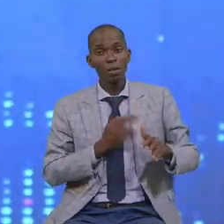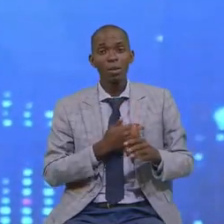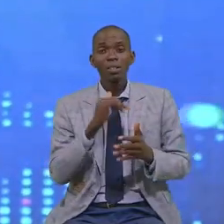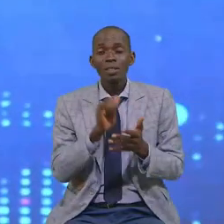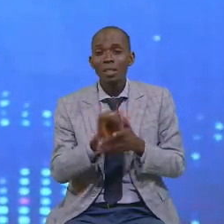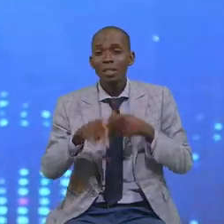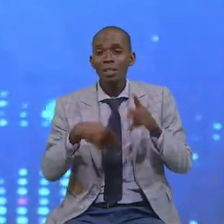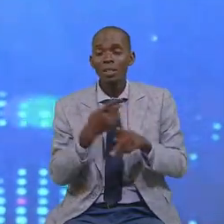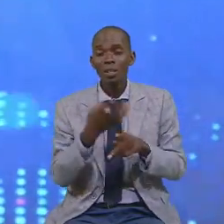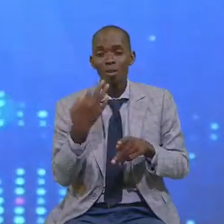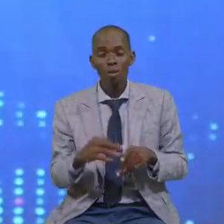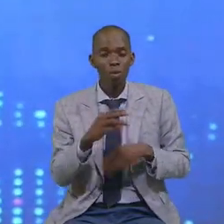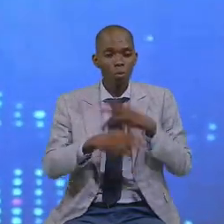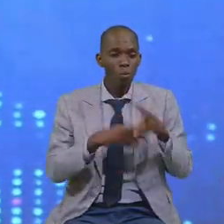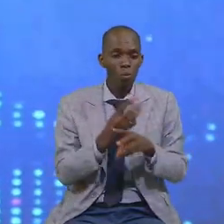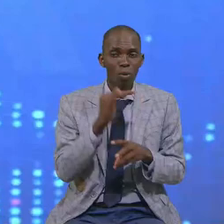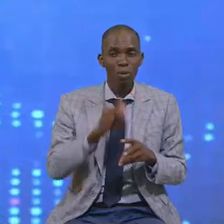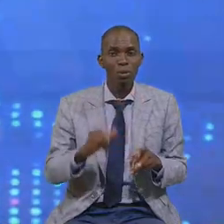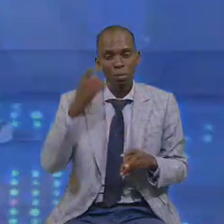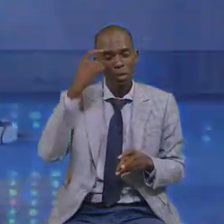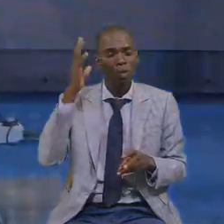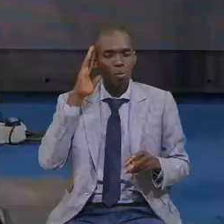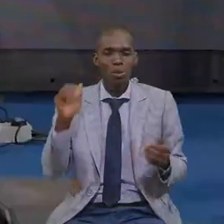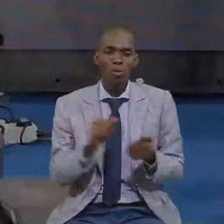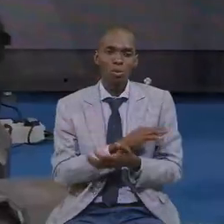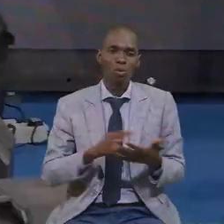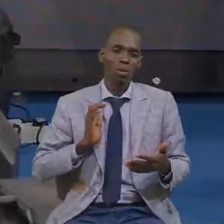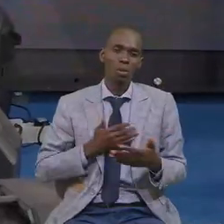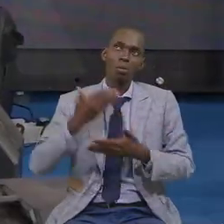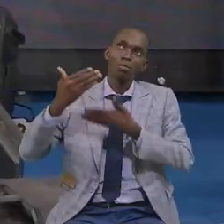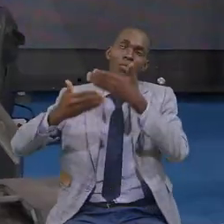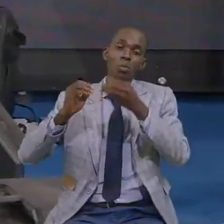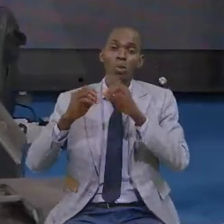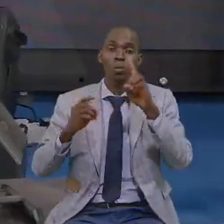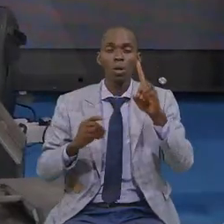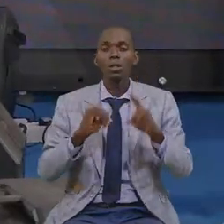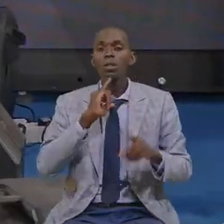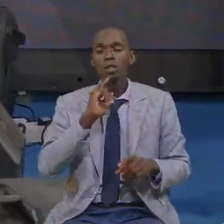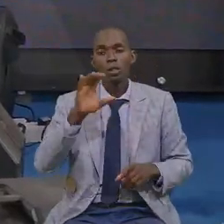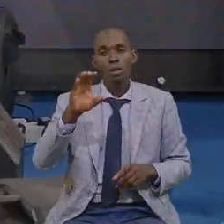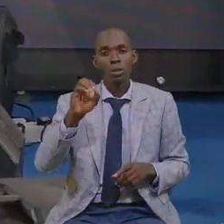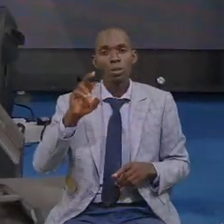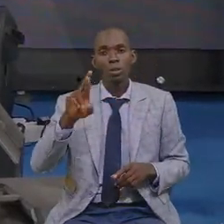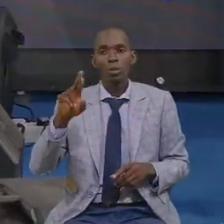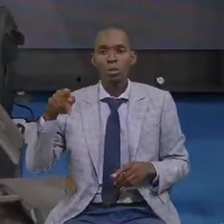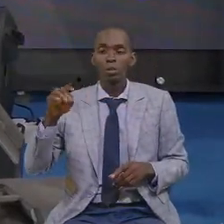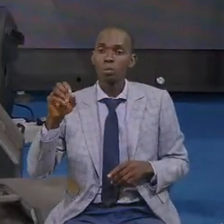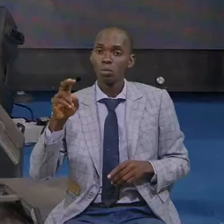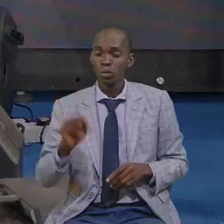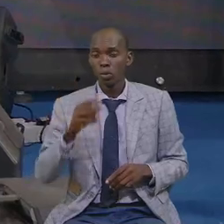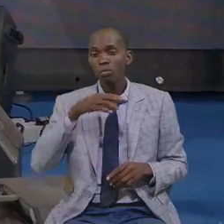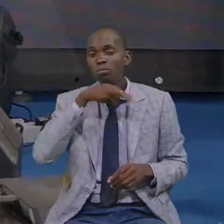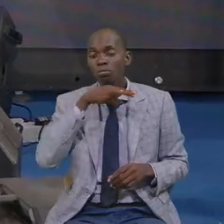ruin our progress. Number one is corruption. Number two is carnality. Number three